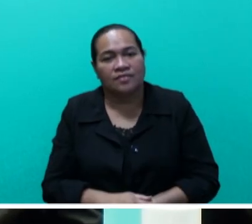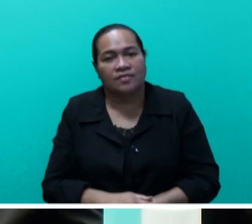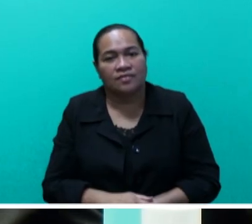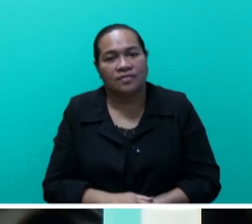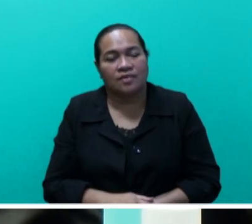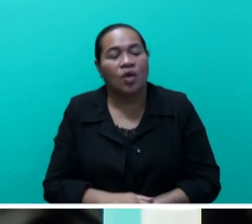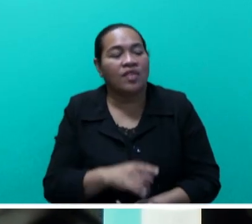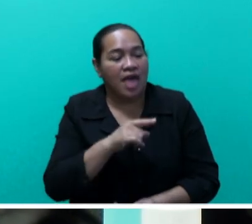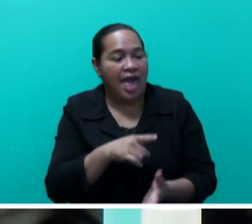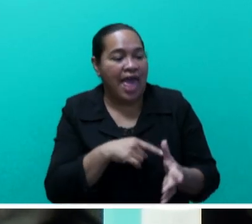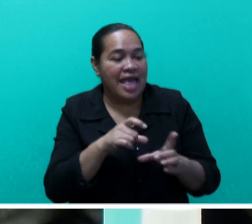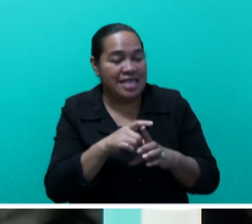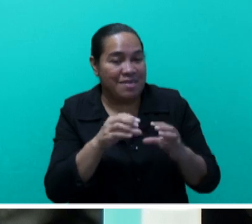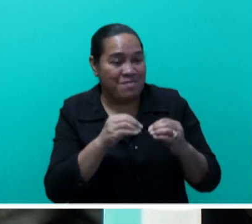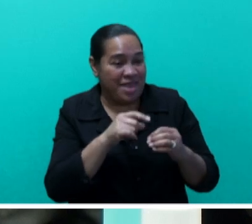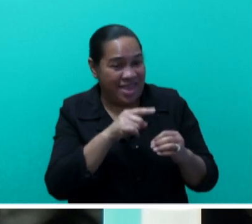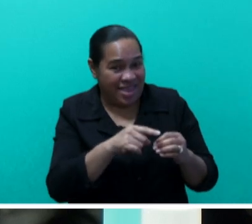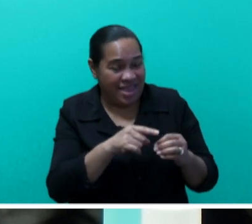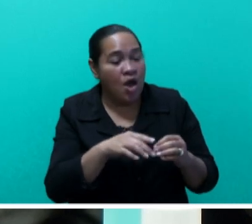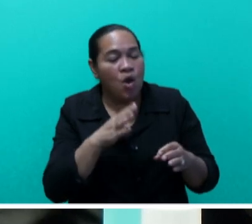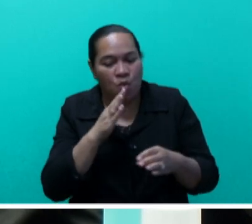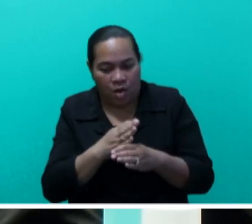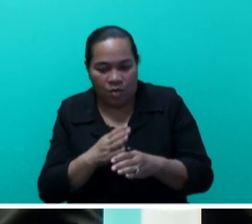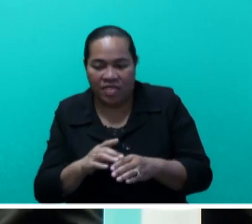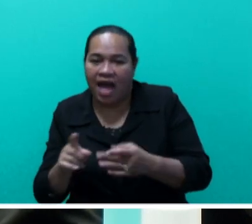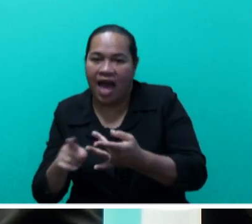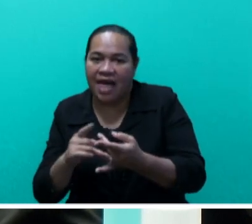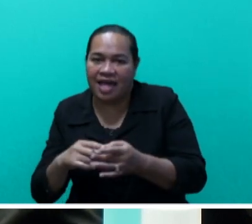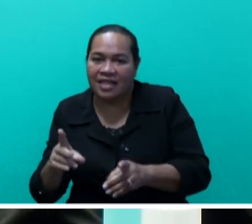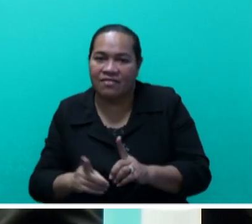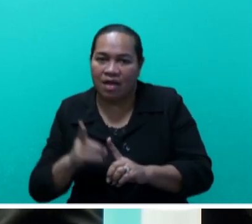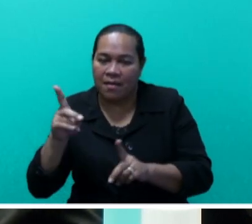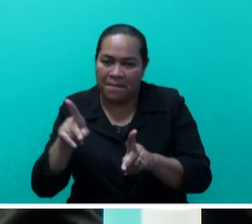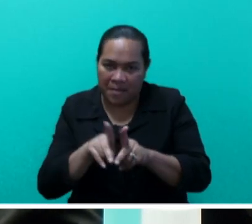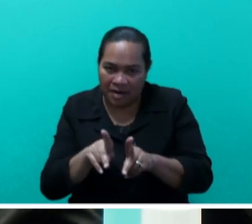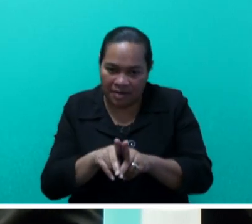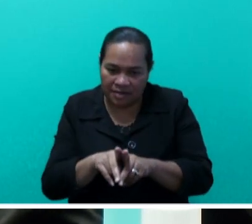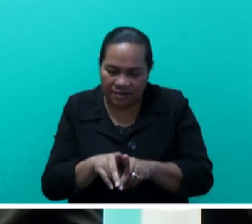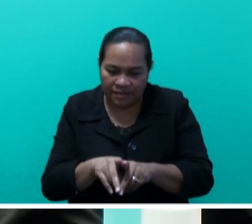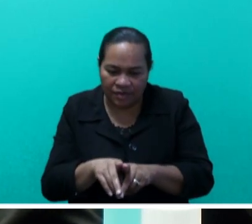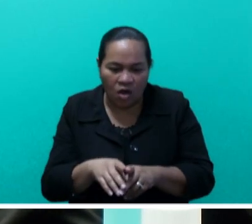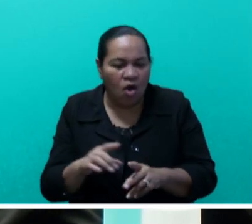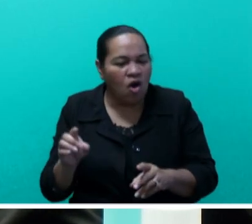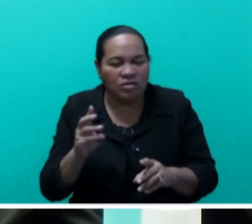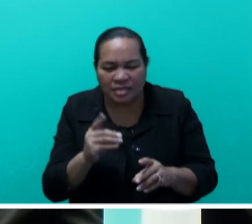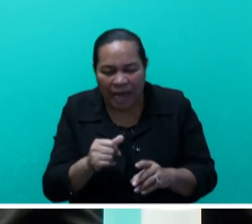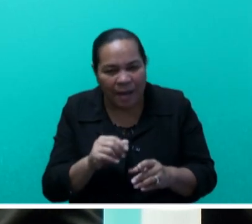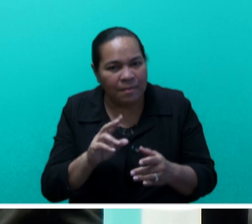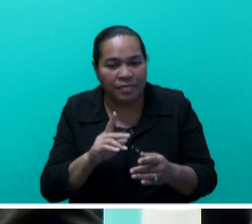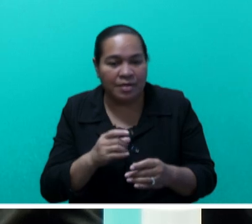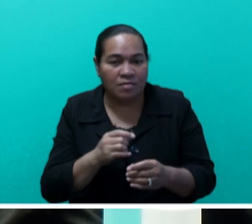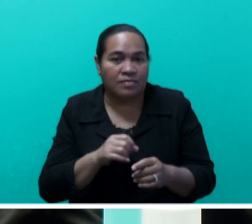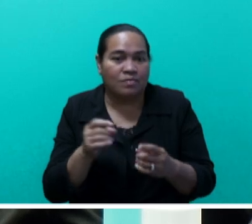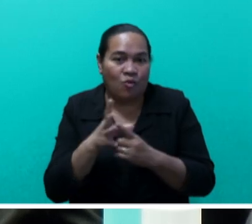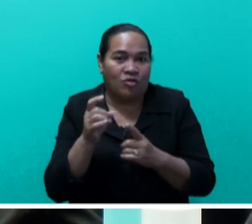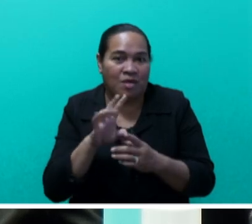with ADB, World Bank, working with other development partners as well on some of the major projects. Mr.